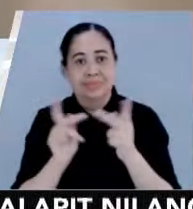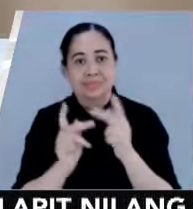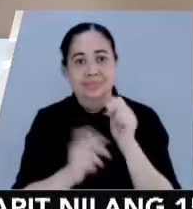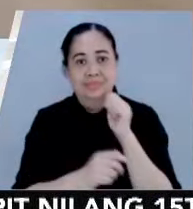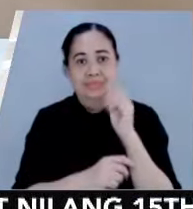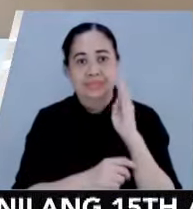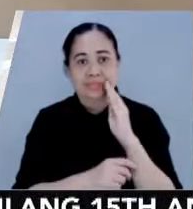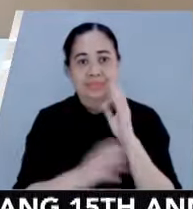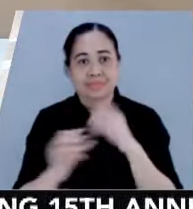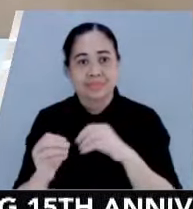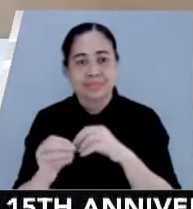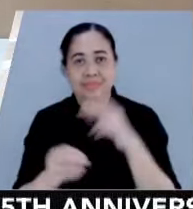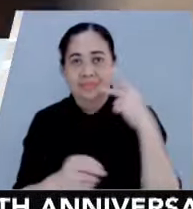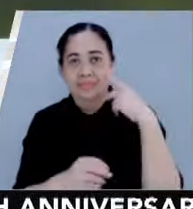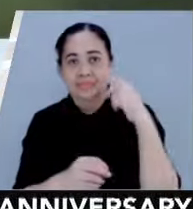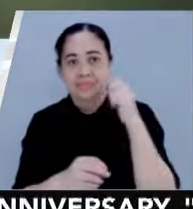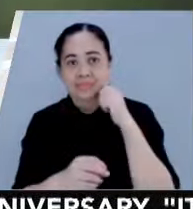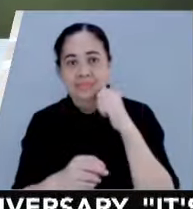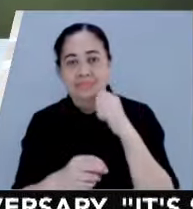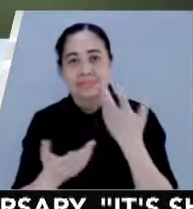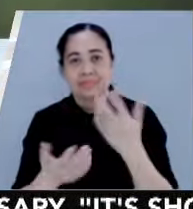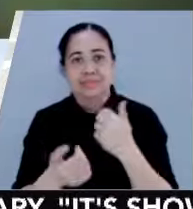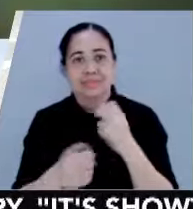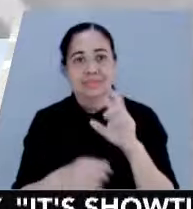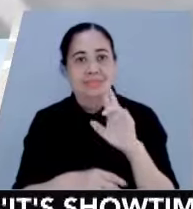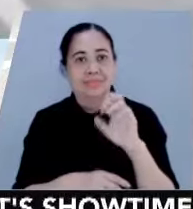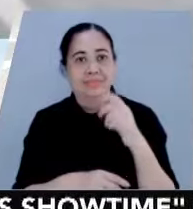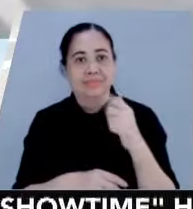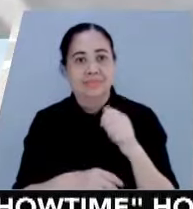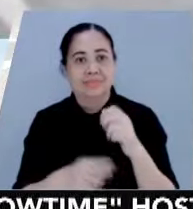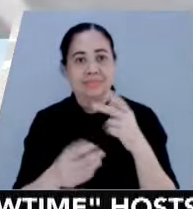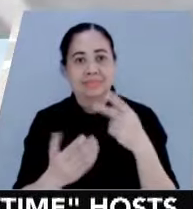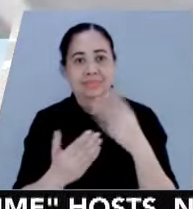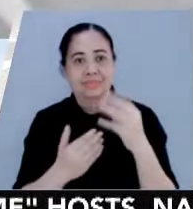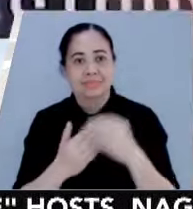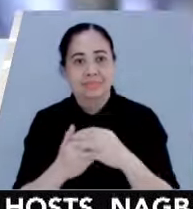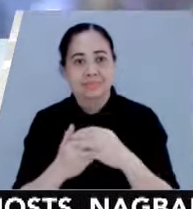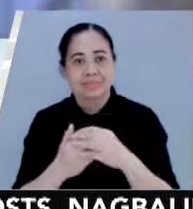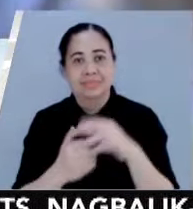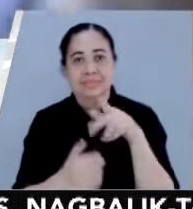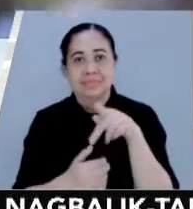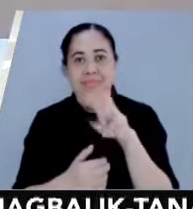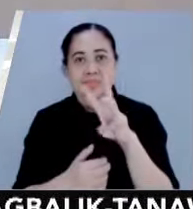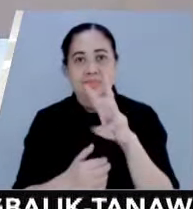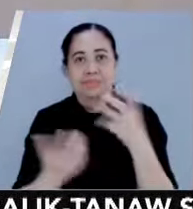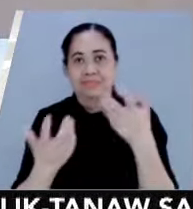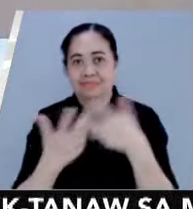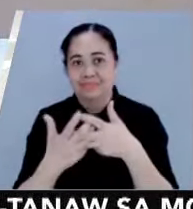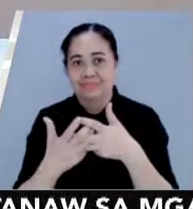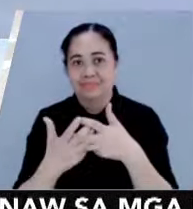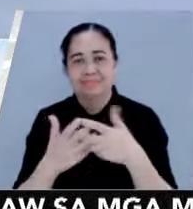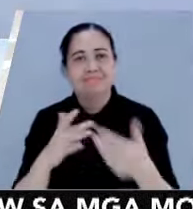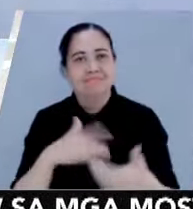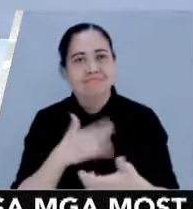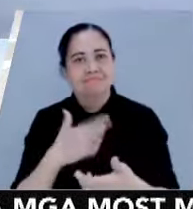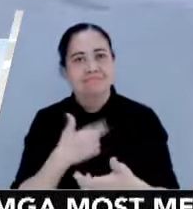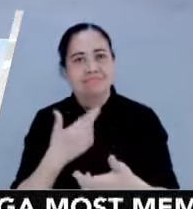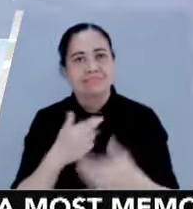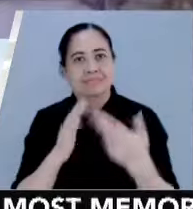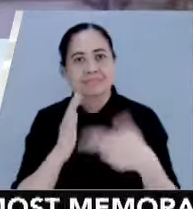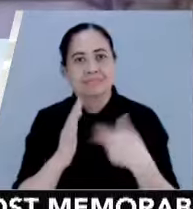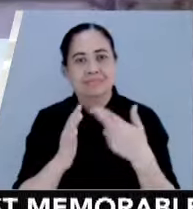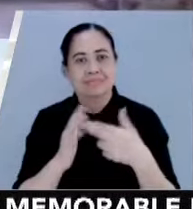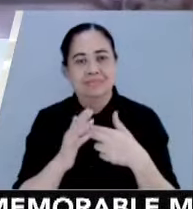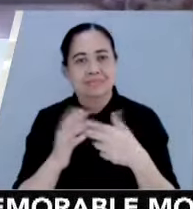Will Ashley sa Regal Studio Presents episode na Perfect Match. Madamdaming role naman ang gagampanan ni